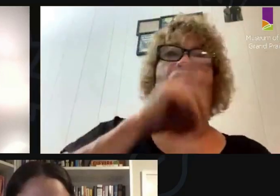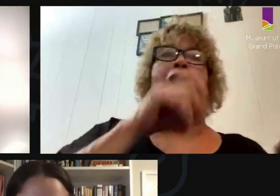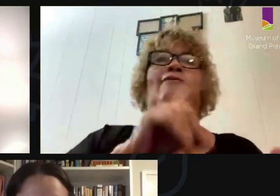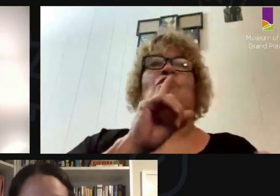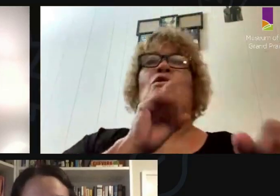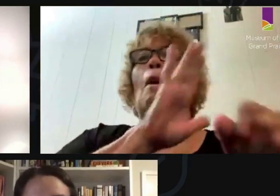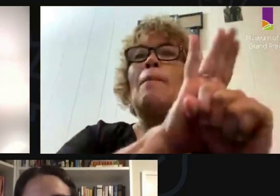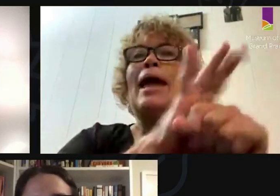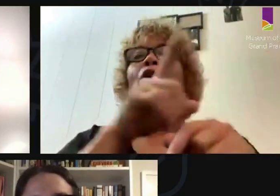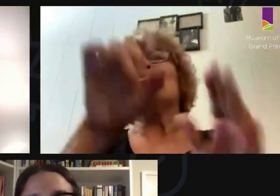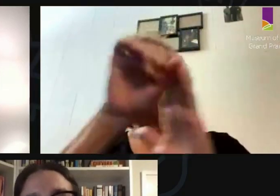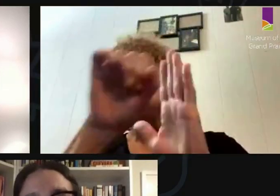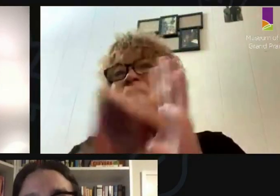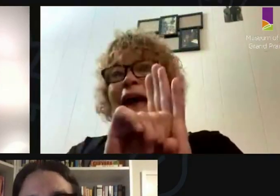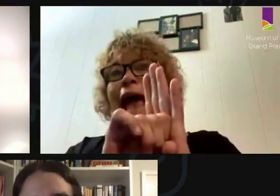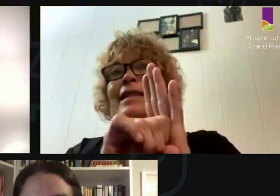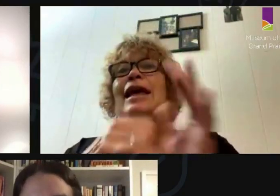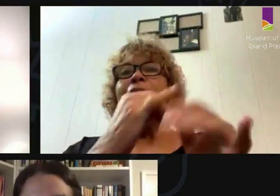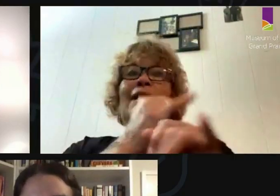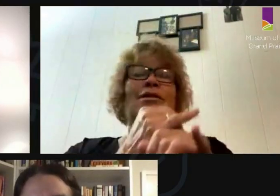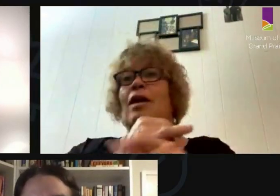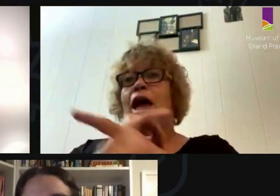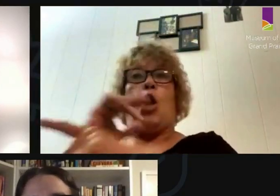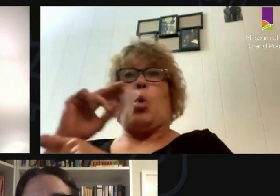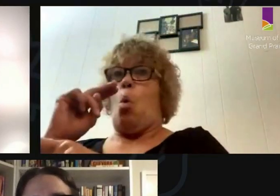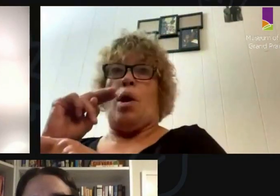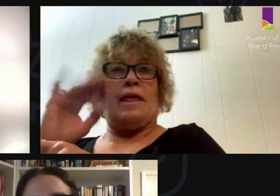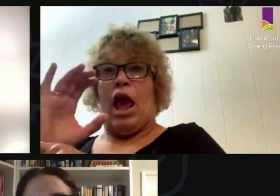state institution, in North Carolina,